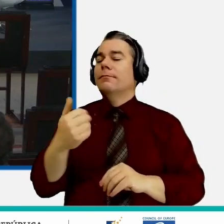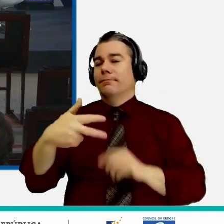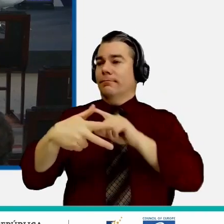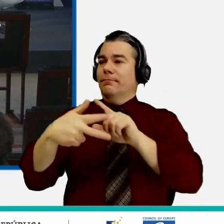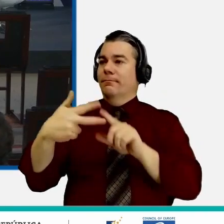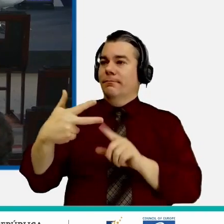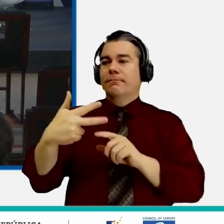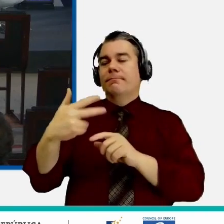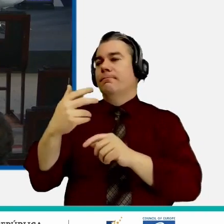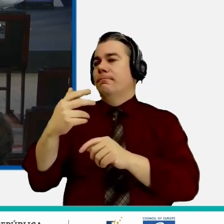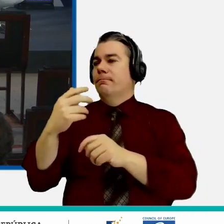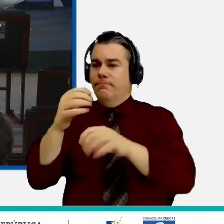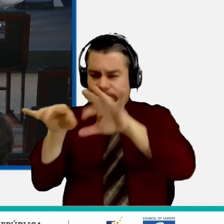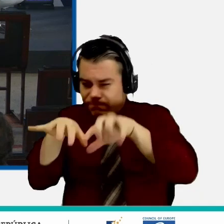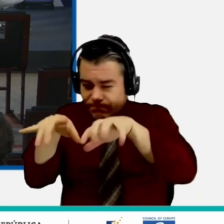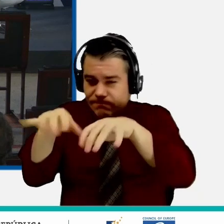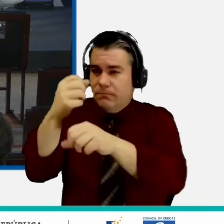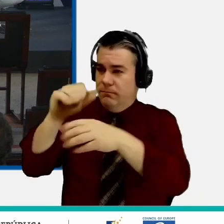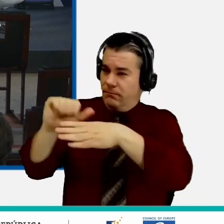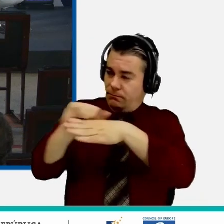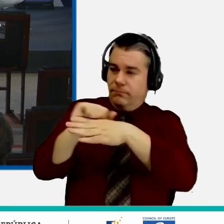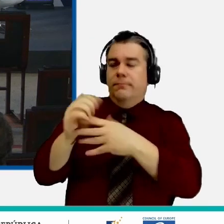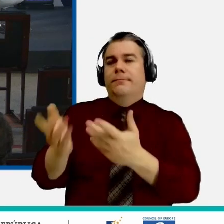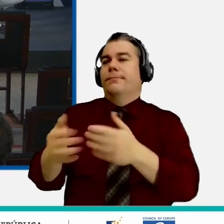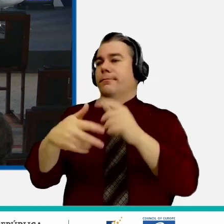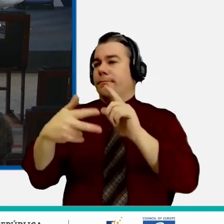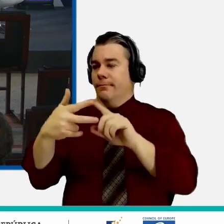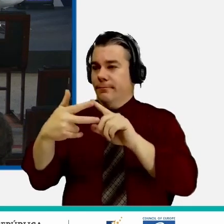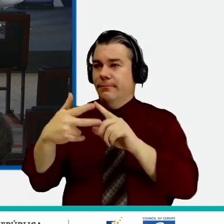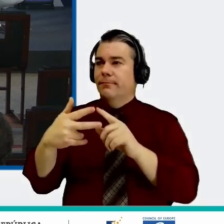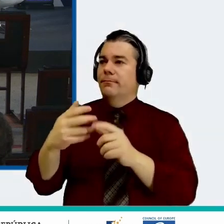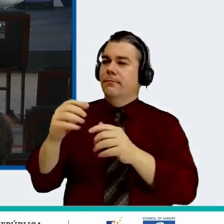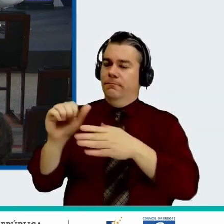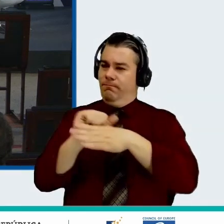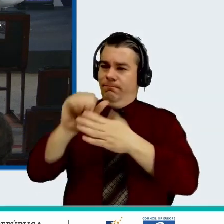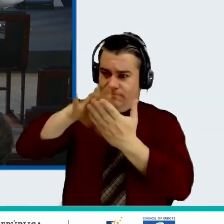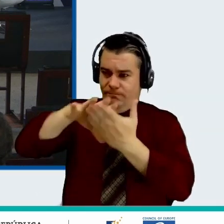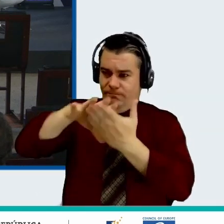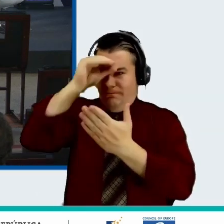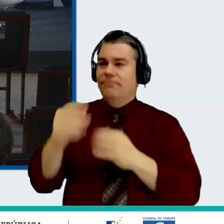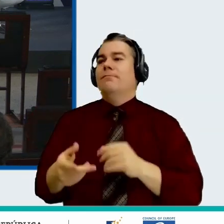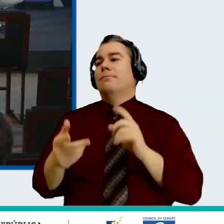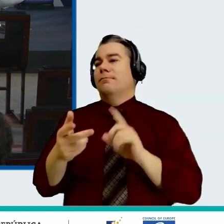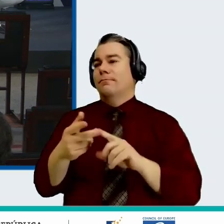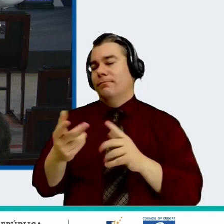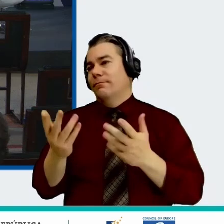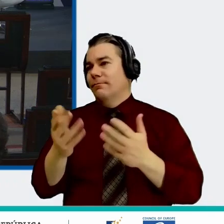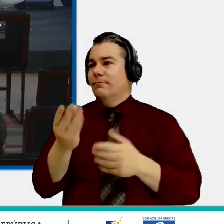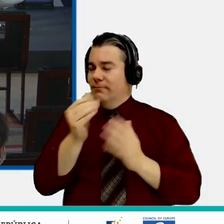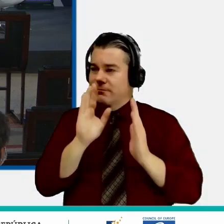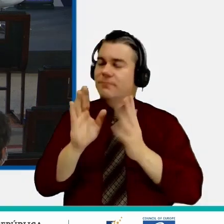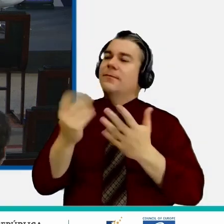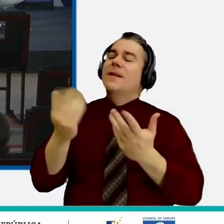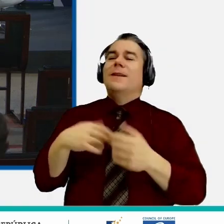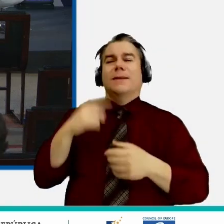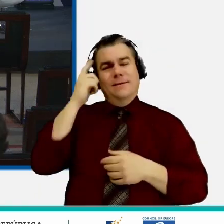jobs, training, and mindset shift. I think in the multi-hazard context, certainly cyber is becoming an